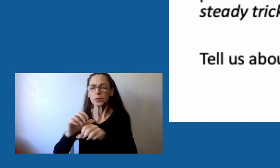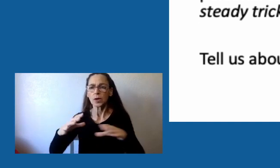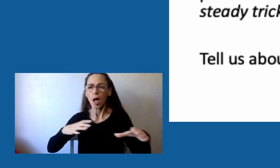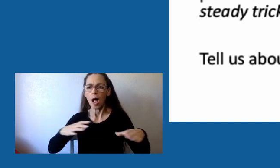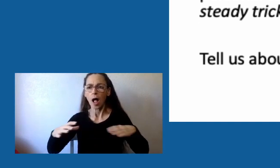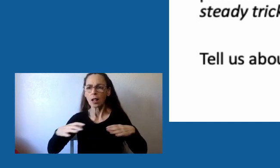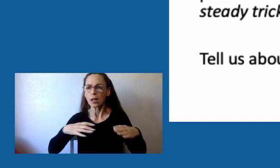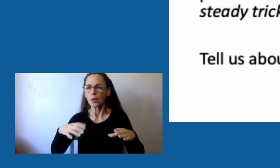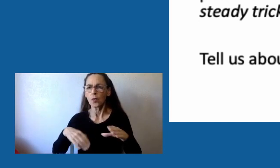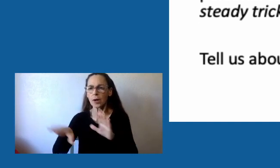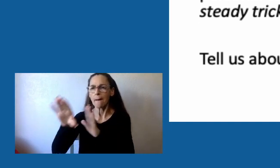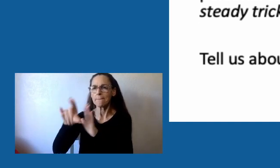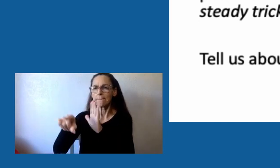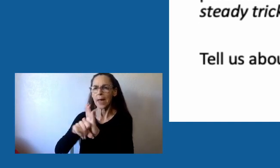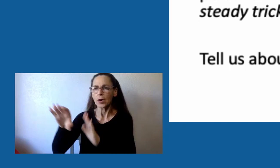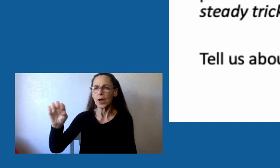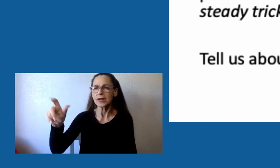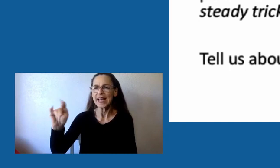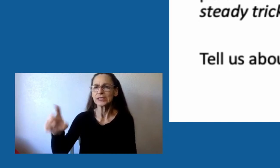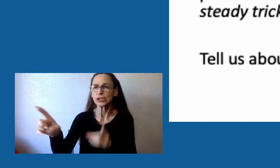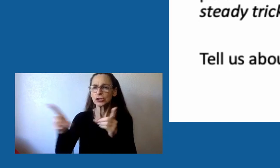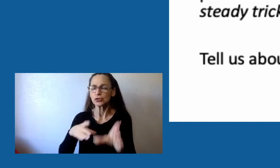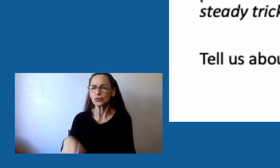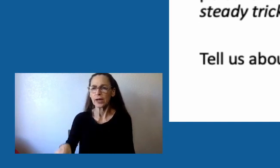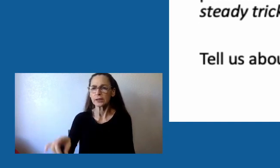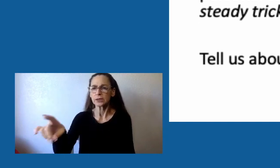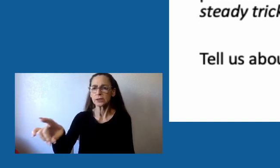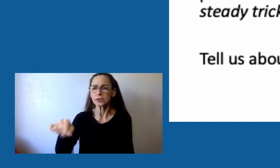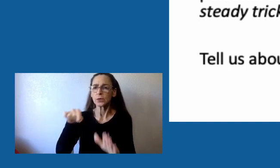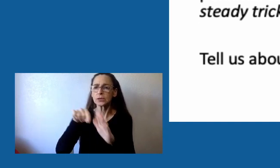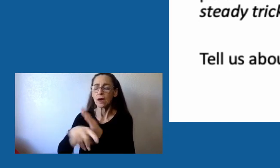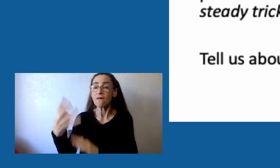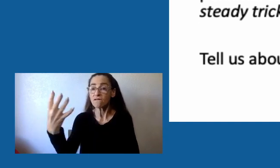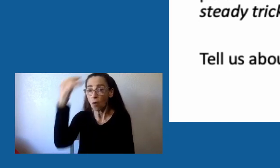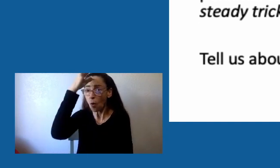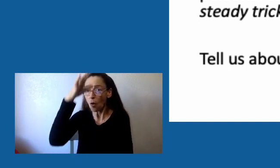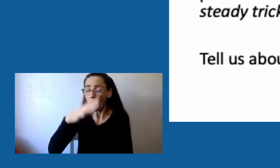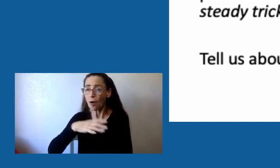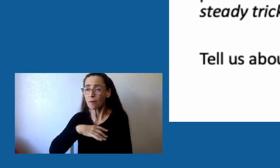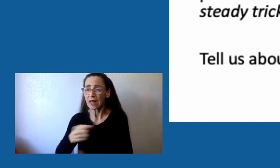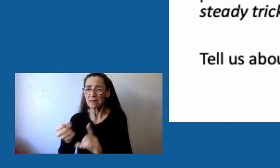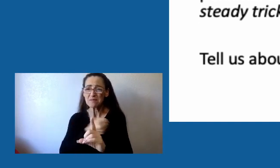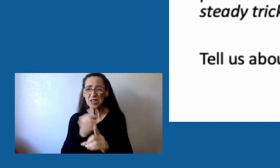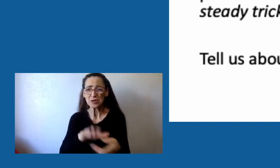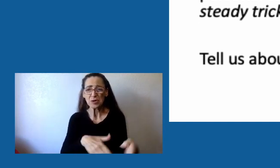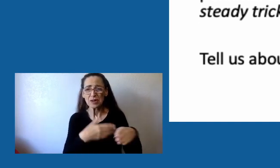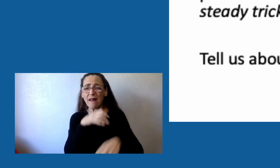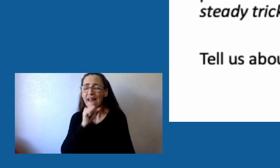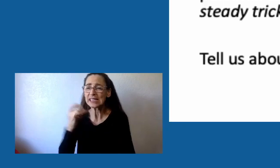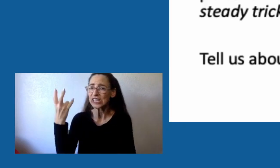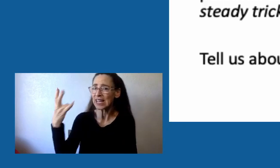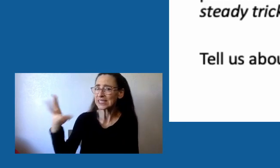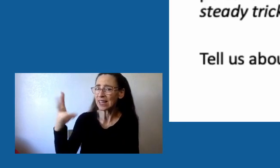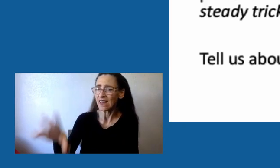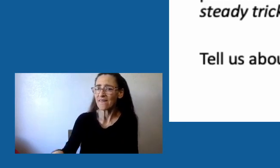director. But in 2002, she was murdered. 4 men were charged with beating her to death after the 17-year-old's body was unearthed